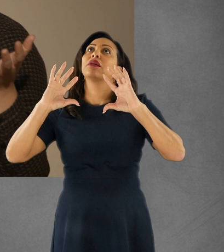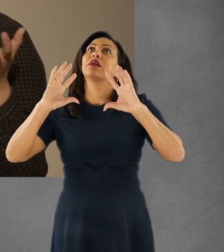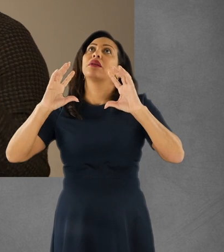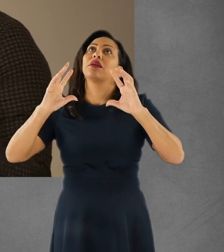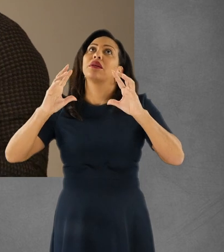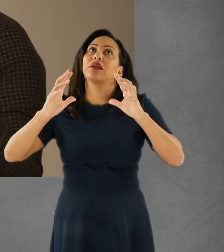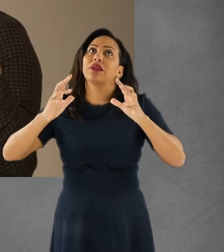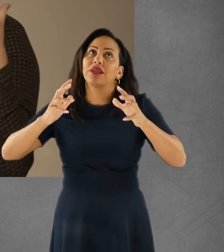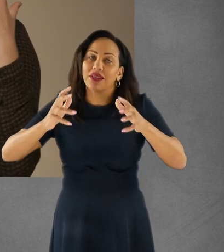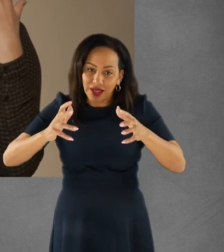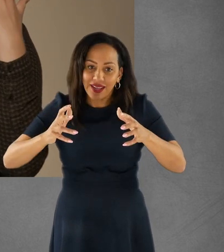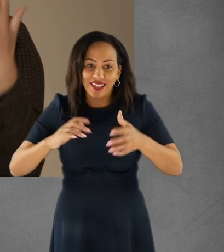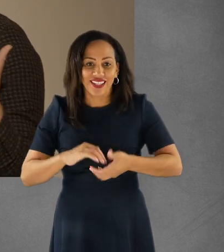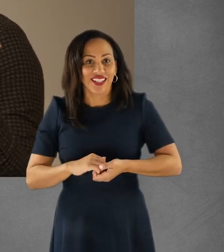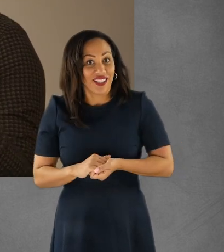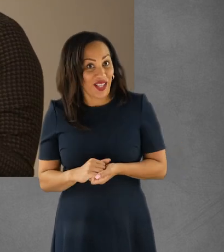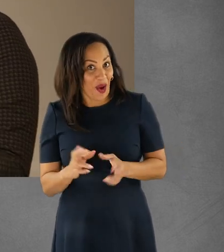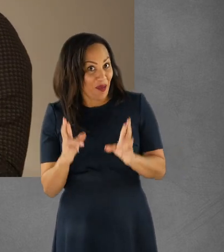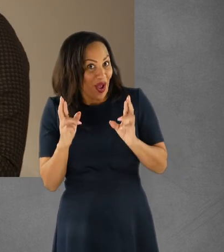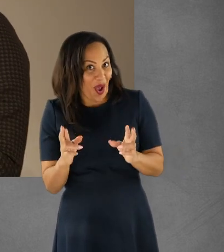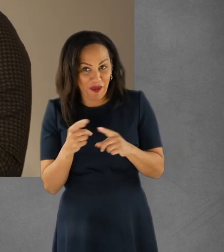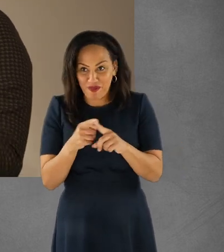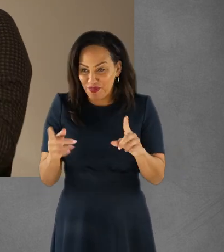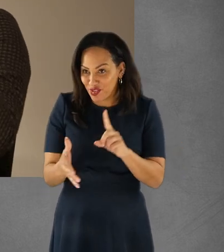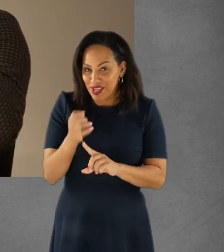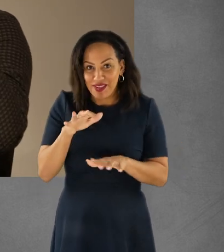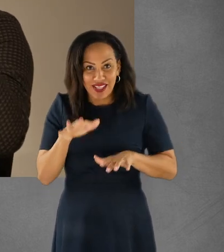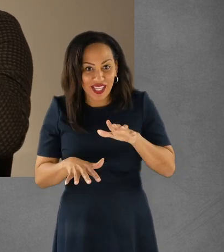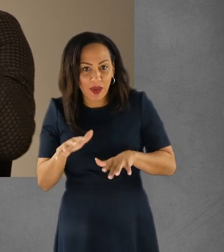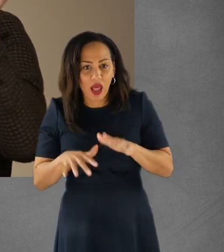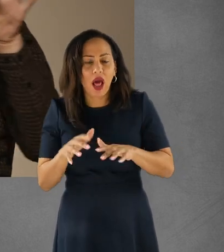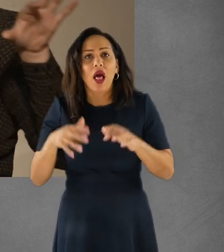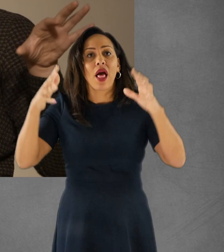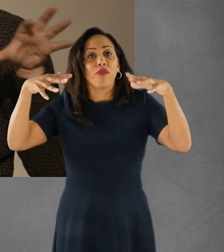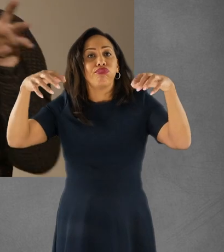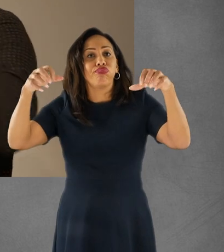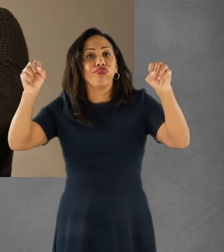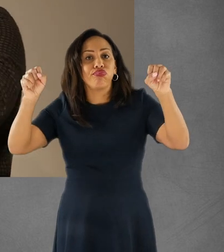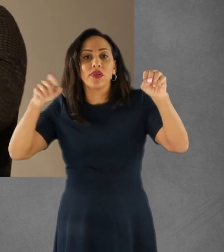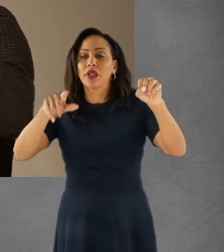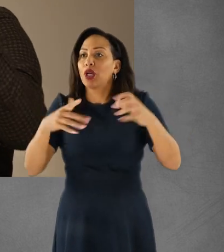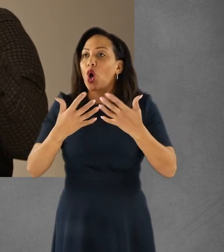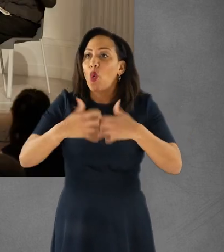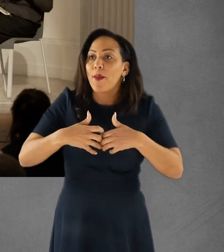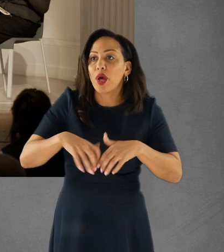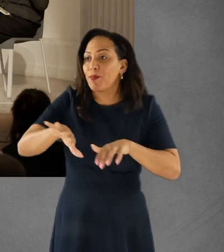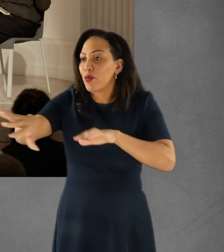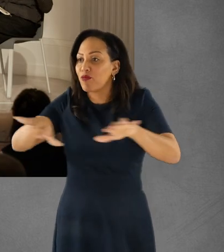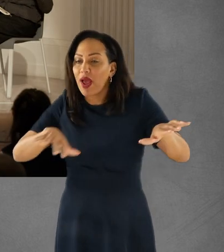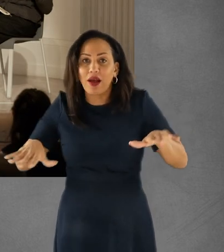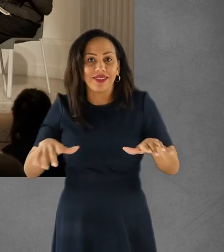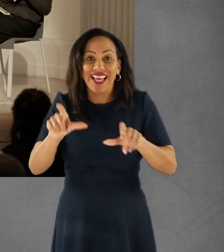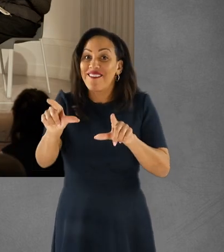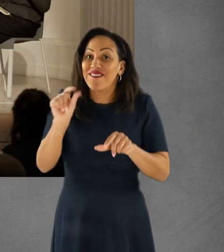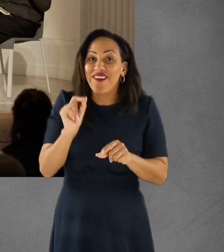this space, and we would love you all to stay. So we're going to keep the lights on as we just move some of the equipment around, but the